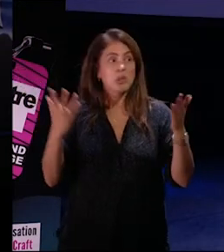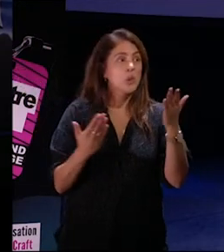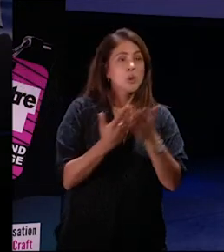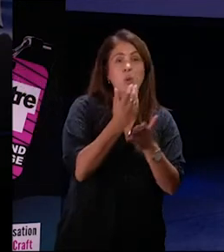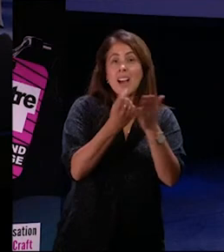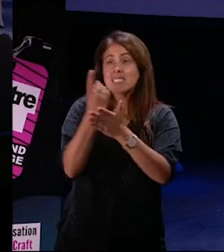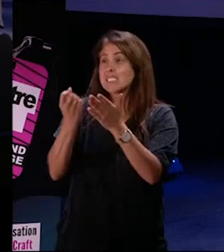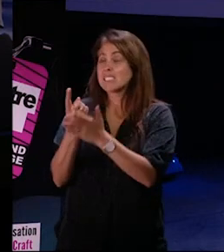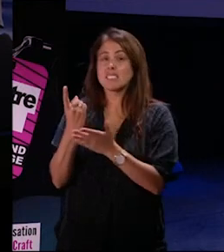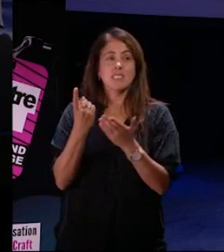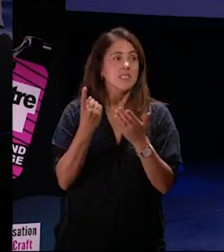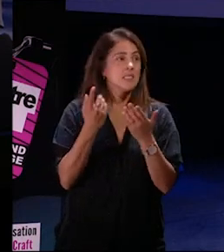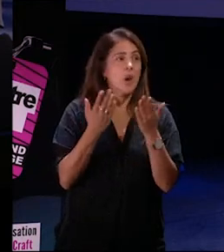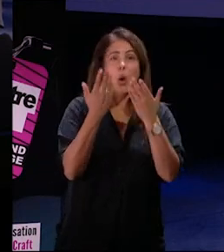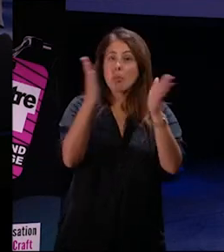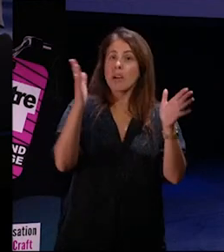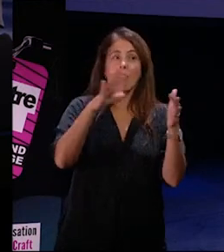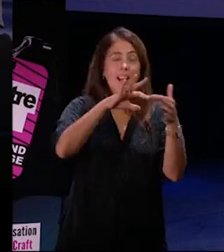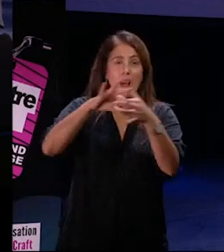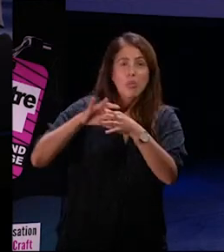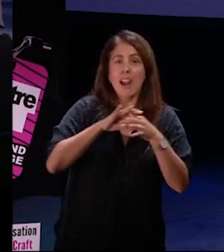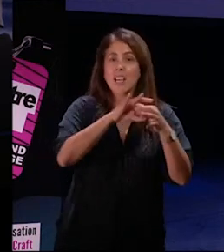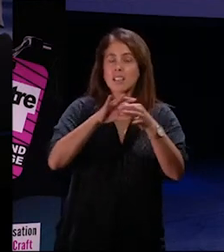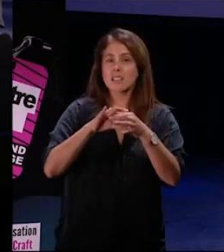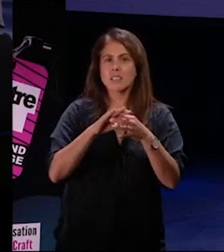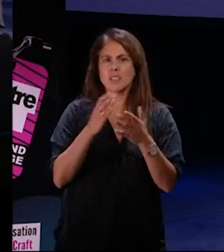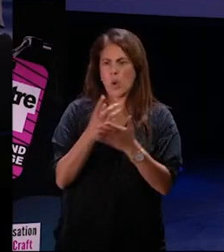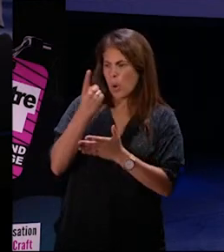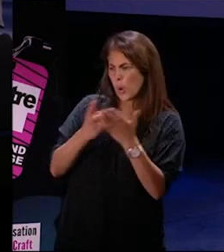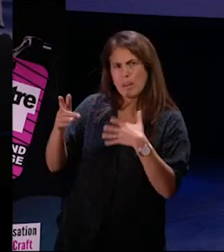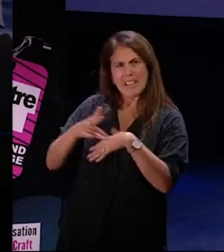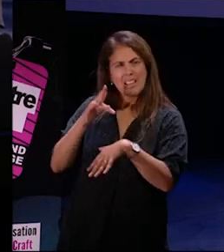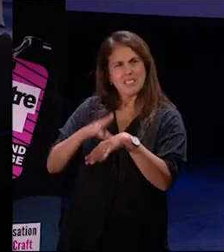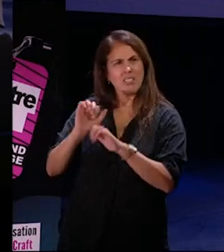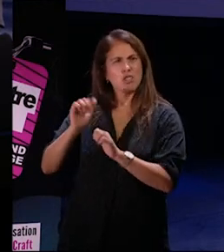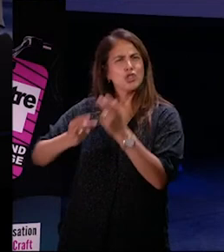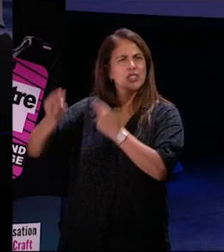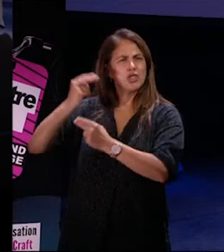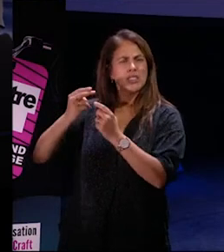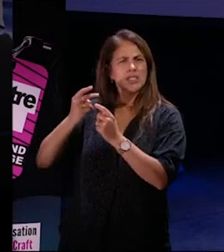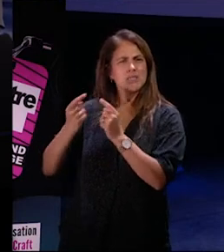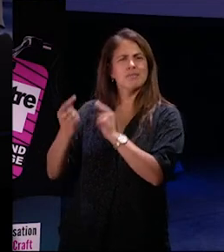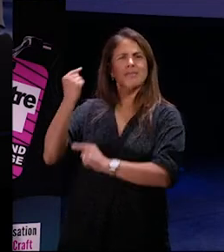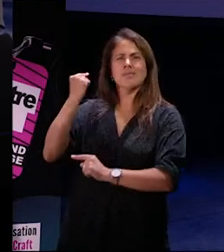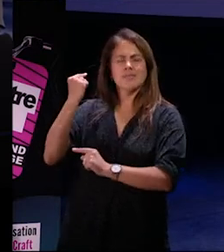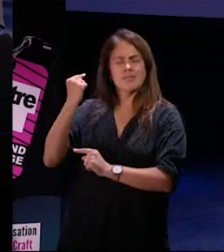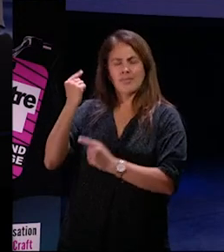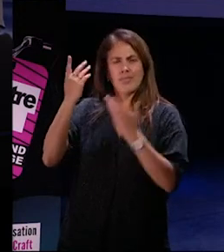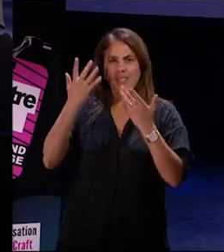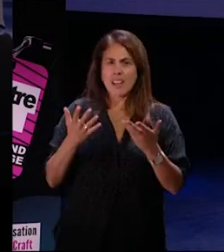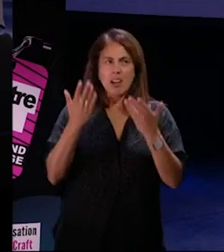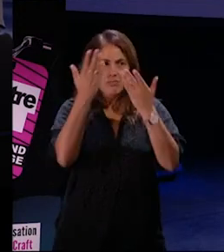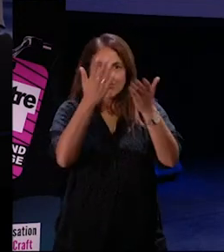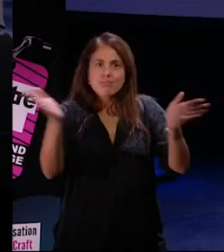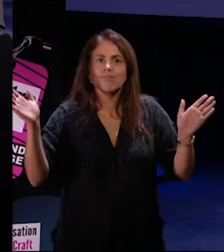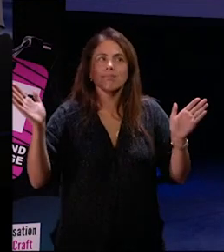to collaborate, not necessarily always looking at theatre for what theatre traditionally has been, but theatre for its widest sense